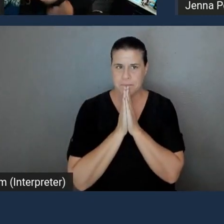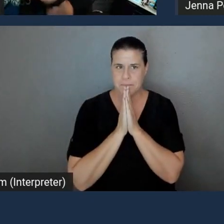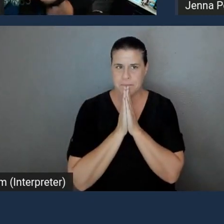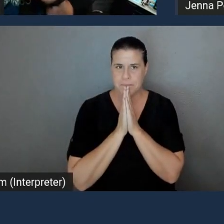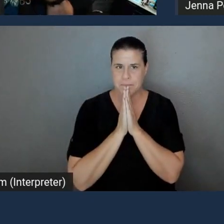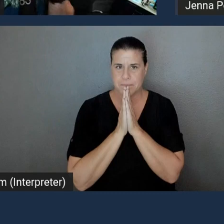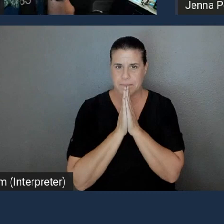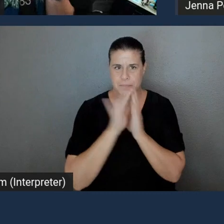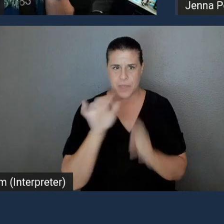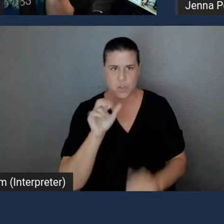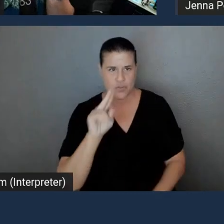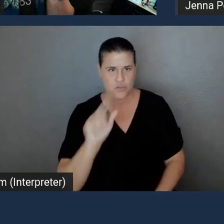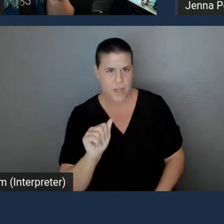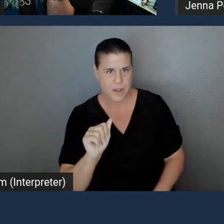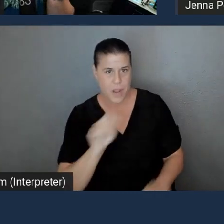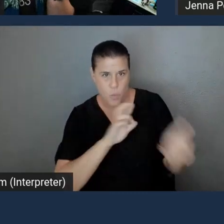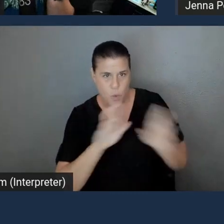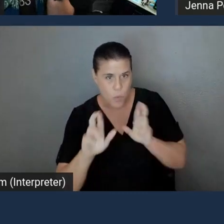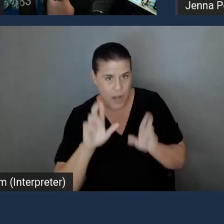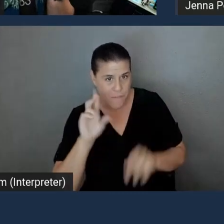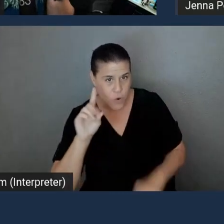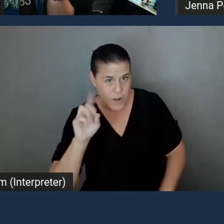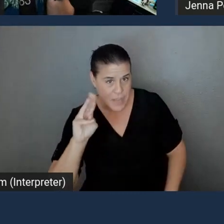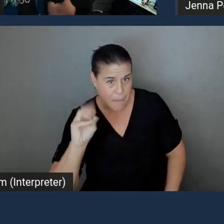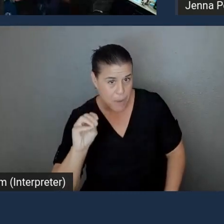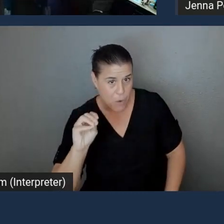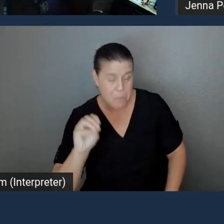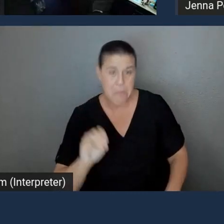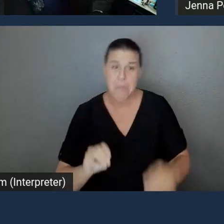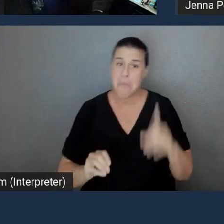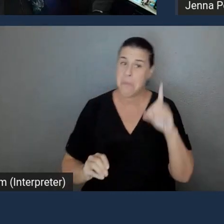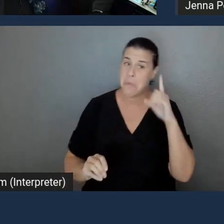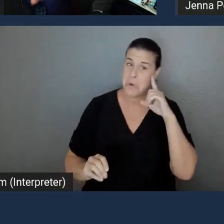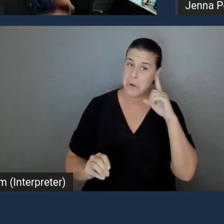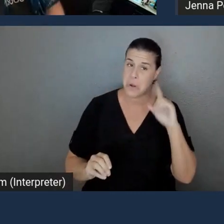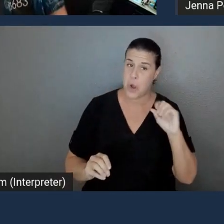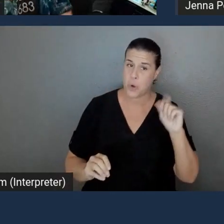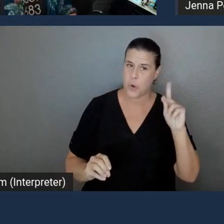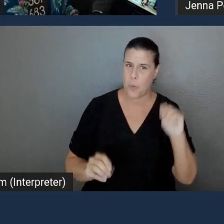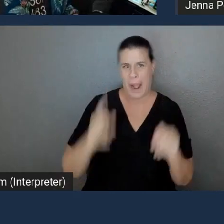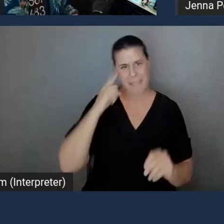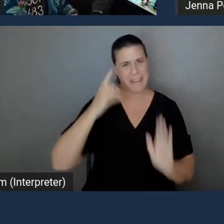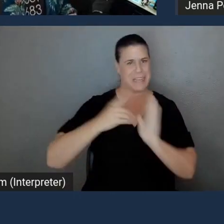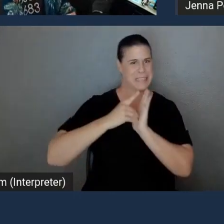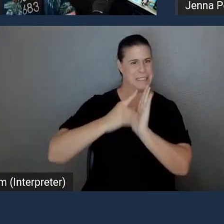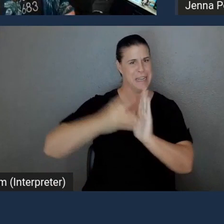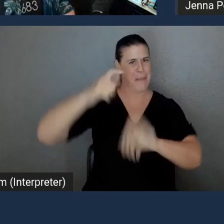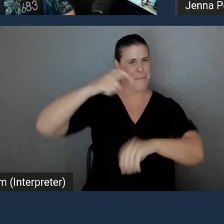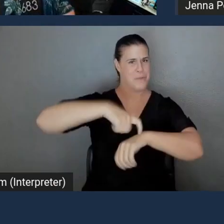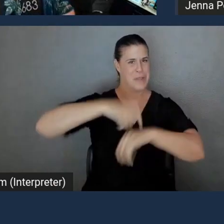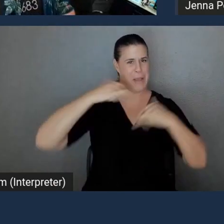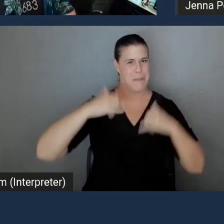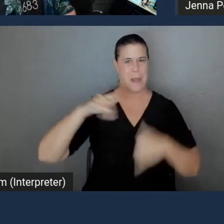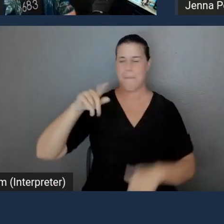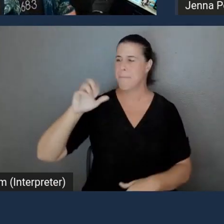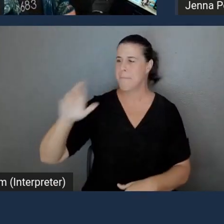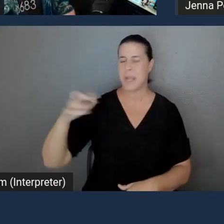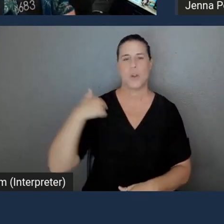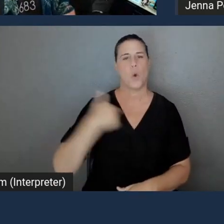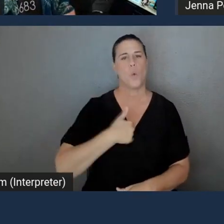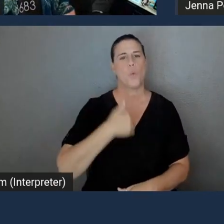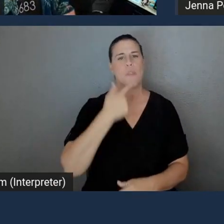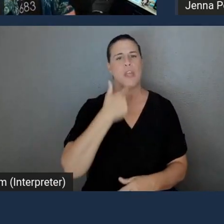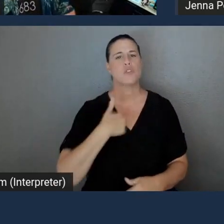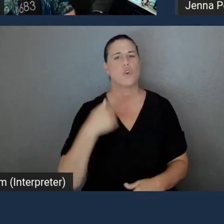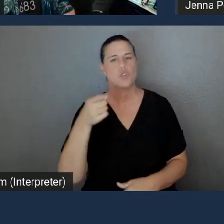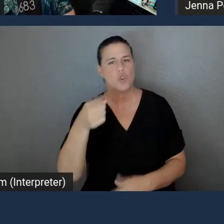I think are we ready for a demo? Yeah, I think it's the demo time. Peter, we were told that you were going to